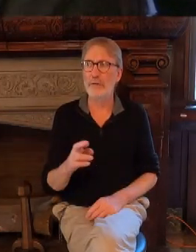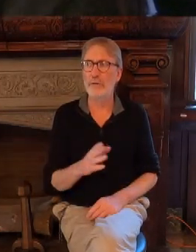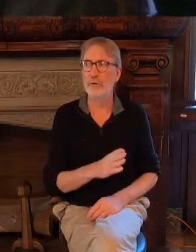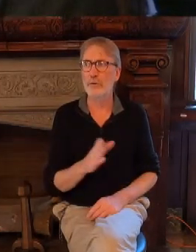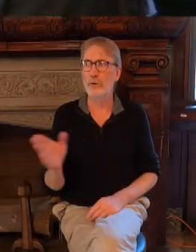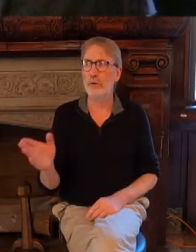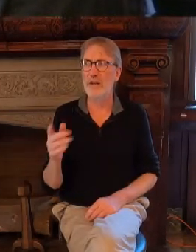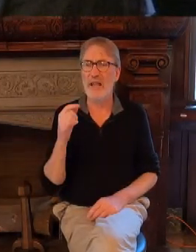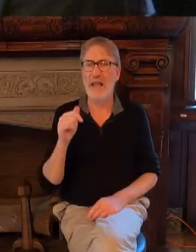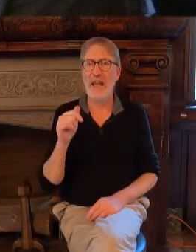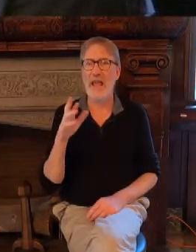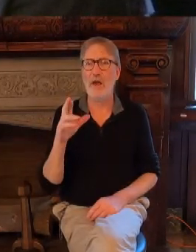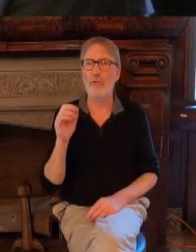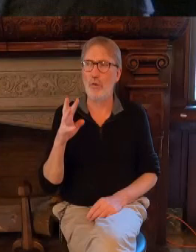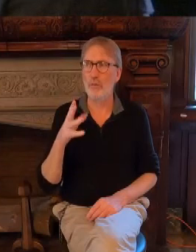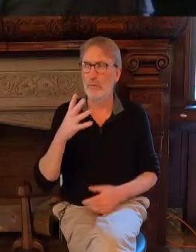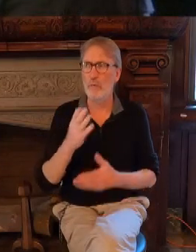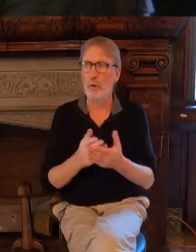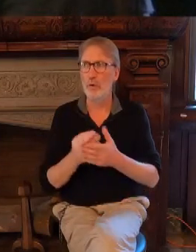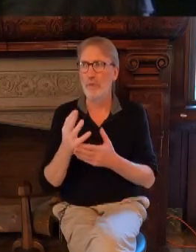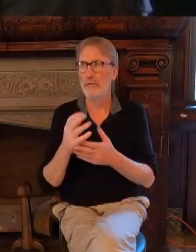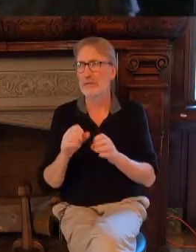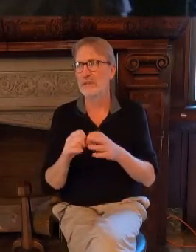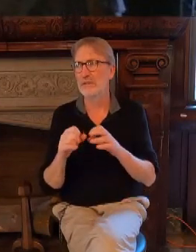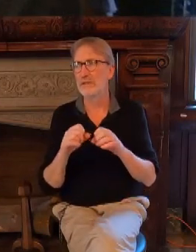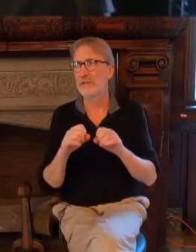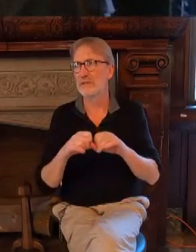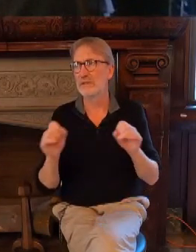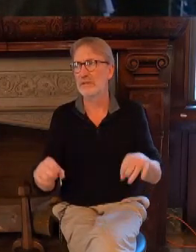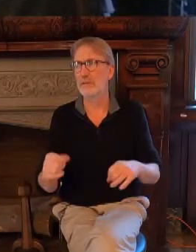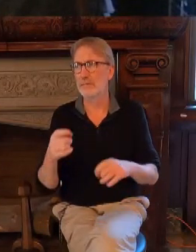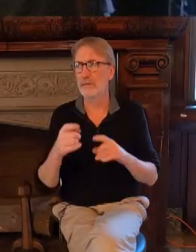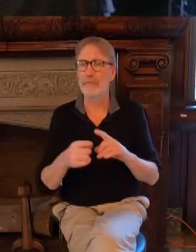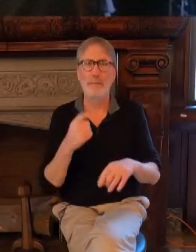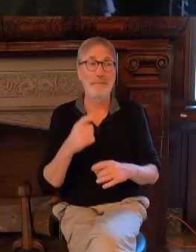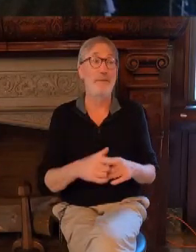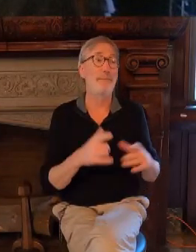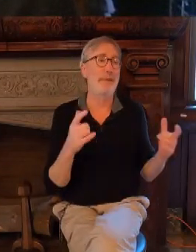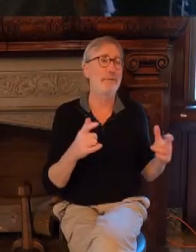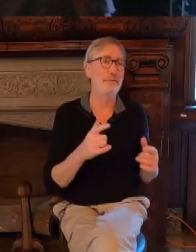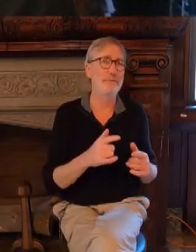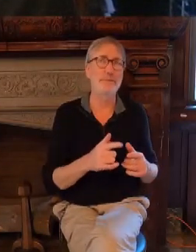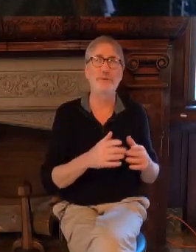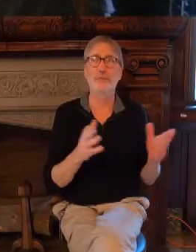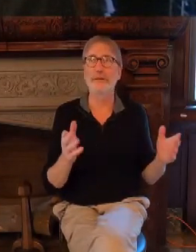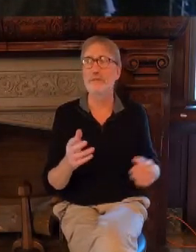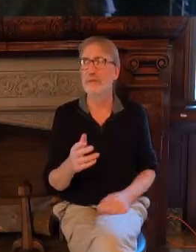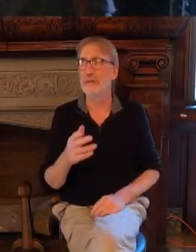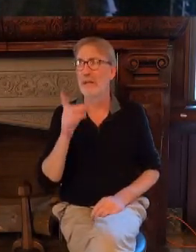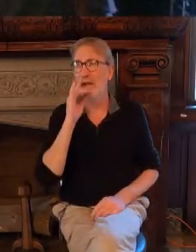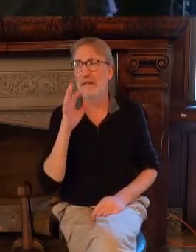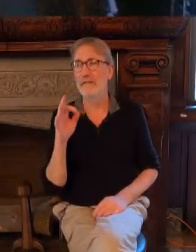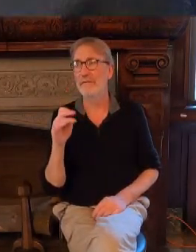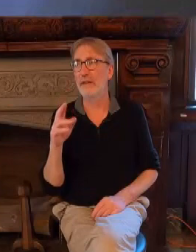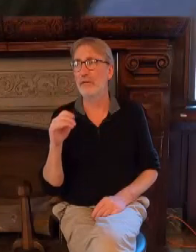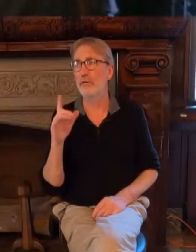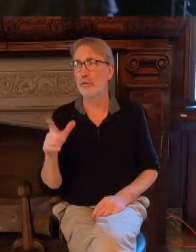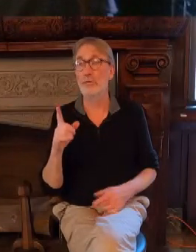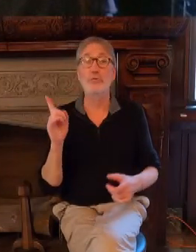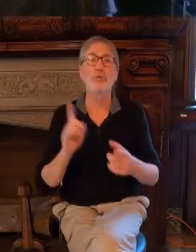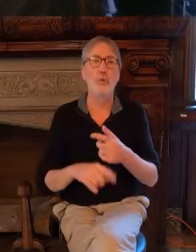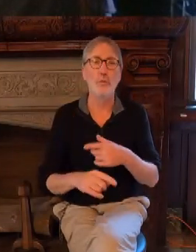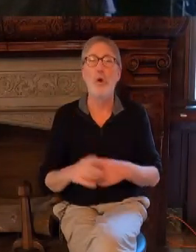the new system, at least for turns off some of the major streets, like Federal, Longworth,